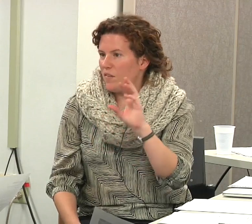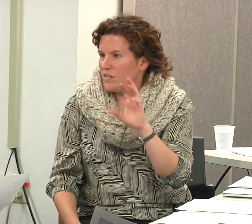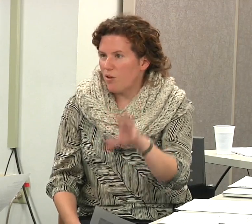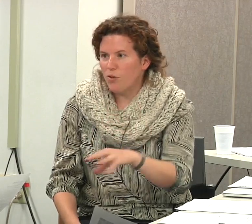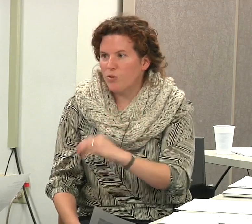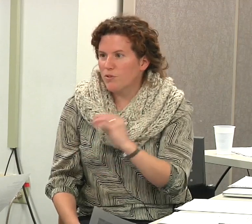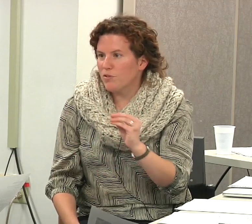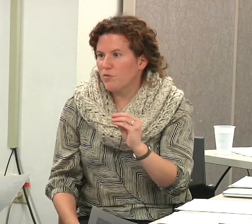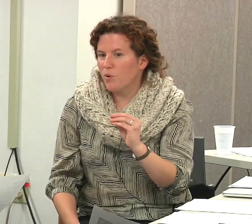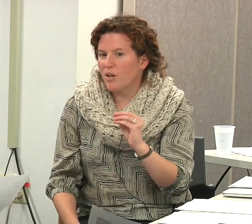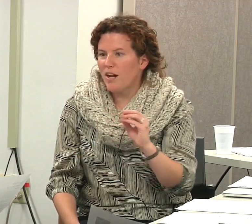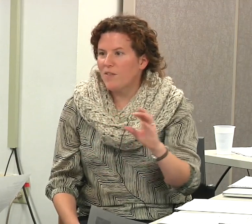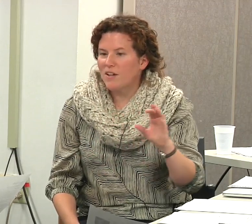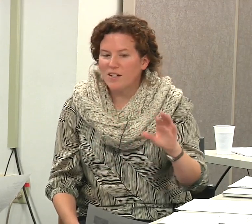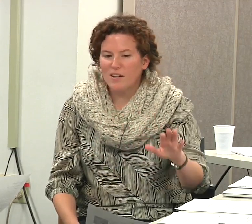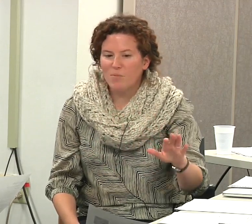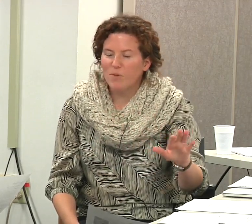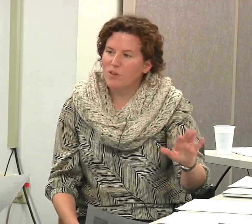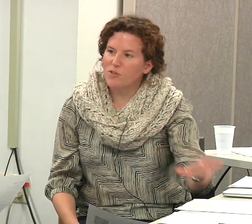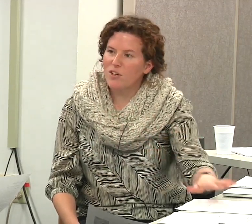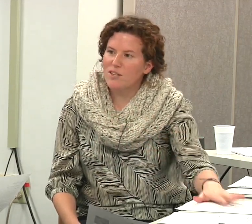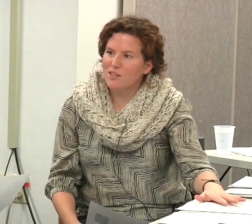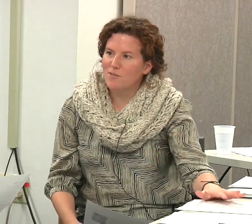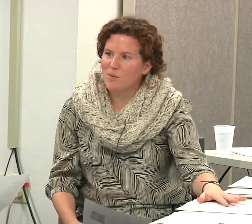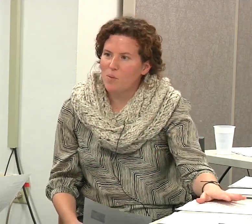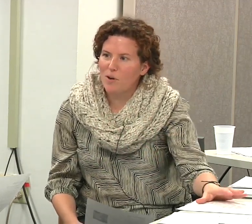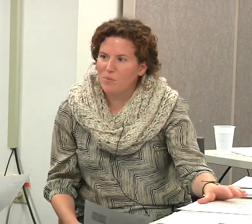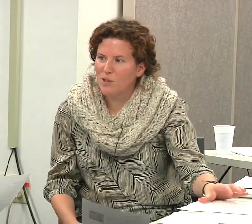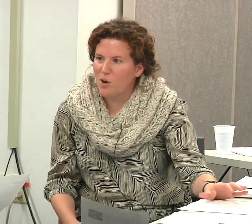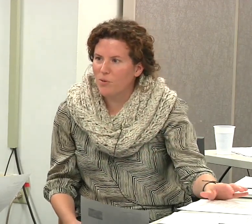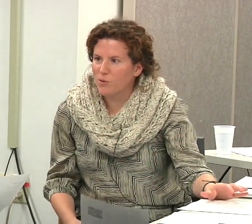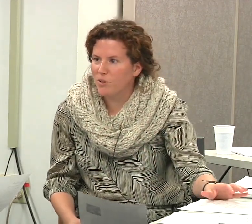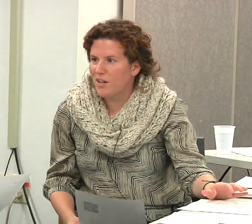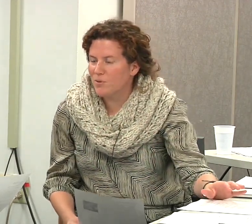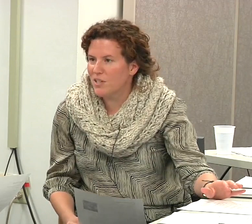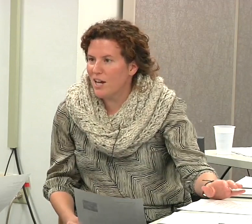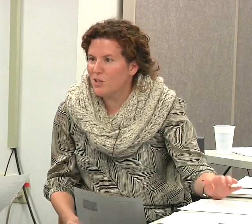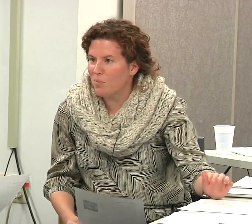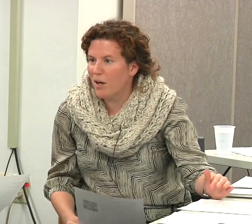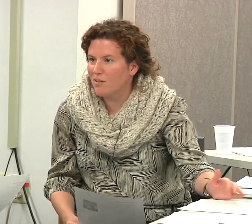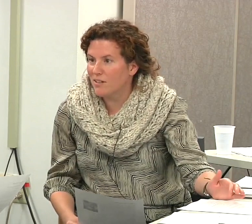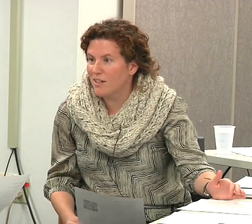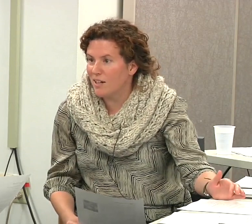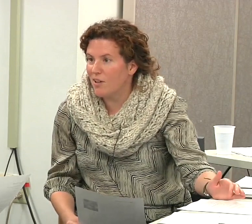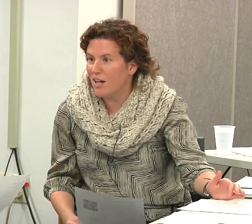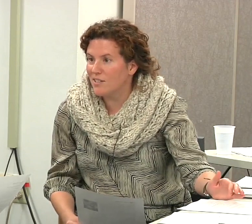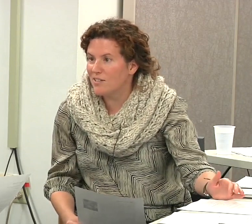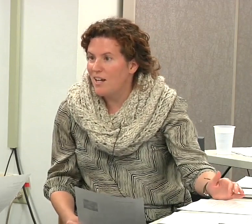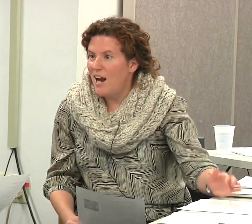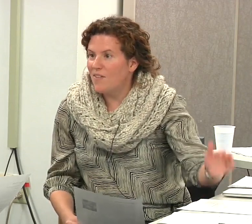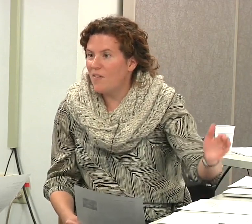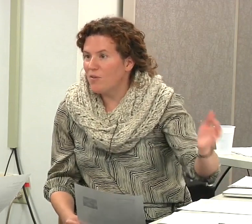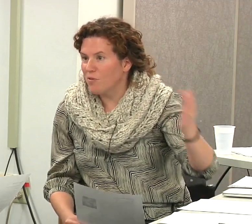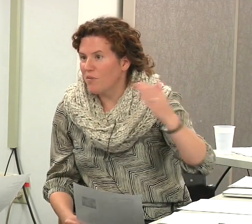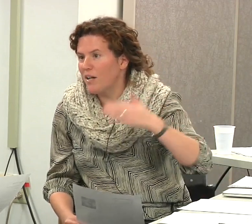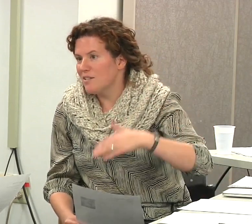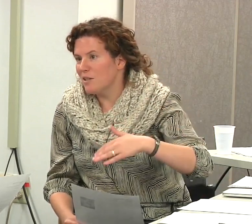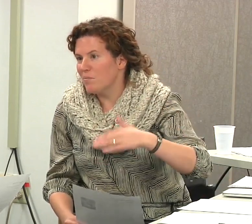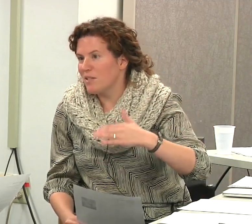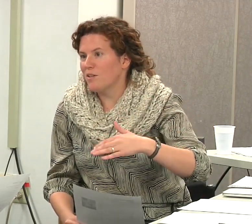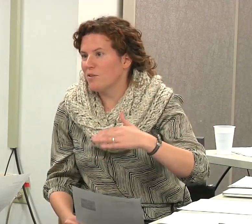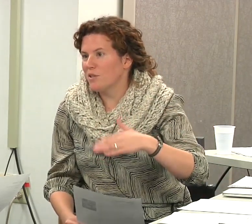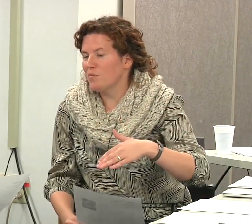was, and then they did all the research for it. And then the lucky thing for them about it being a co-enrolled class was they actually piloted it in class, and